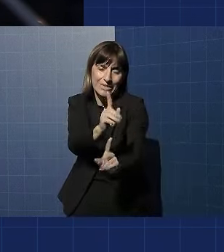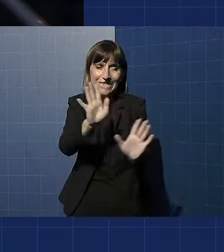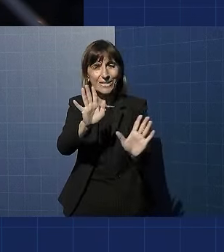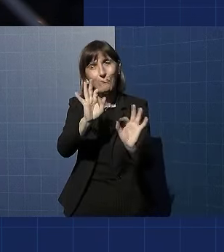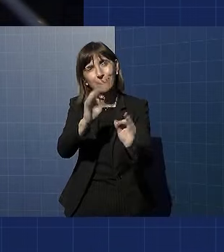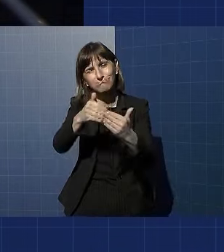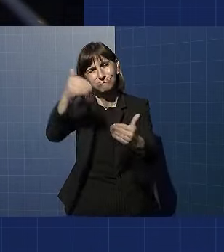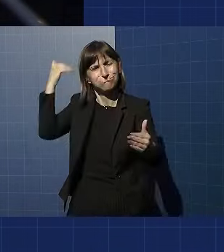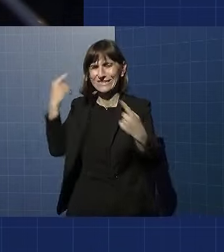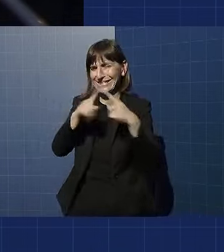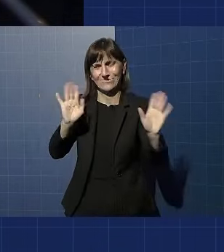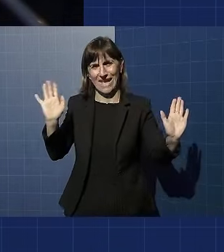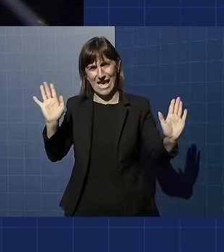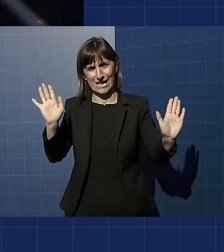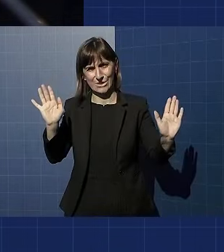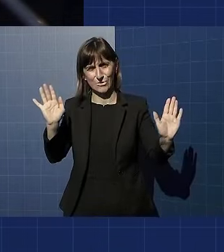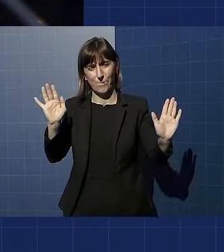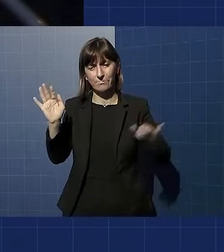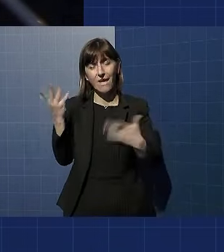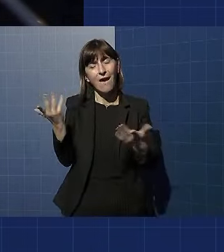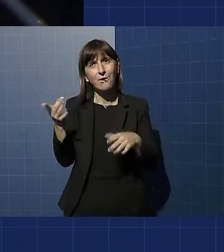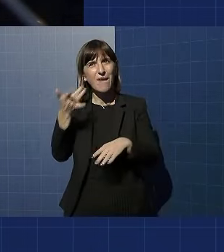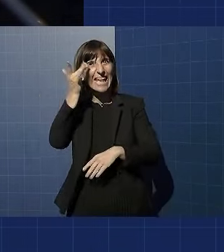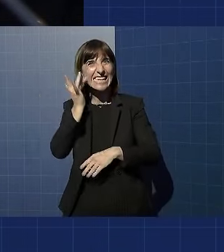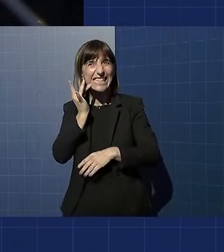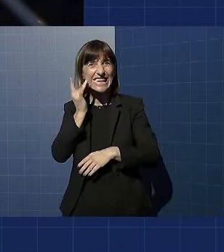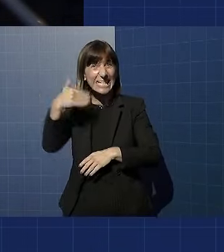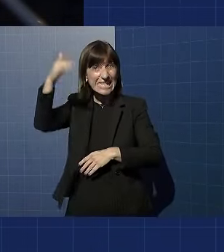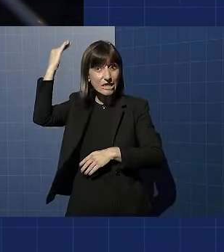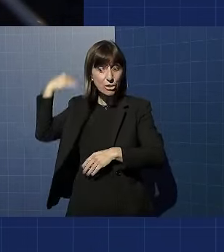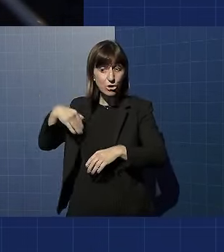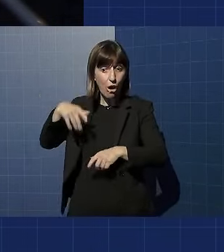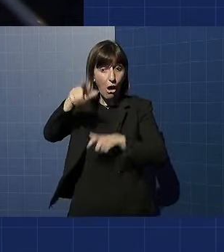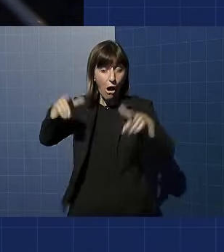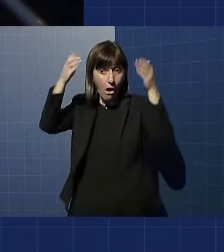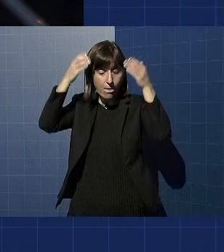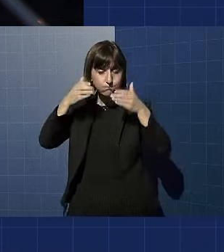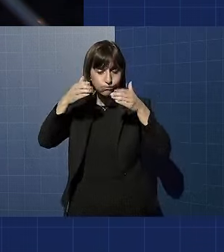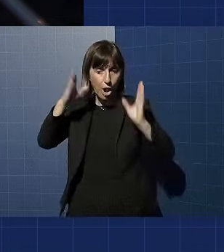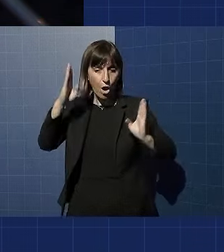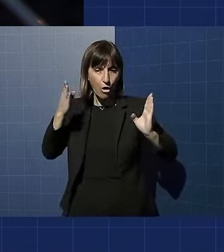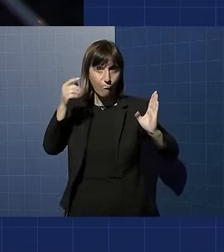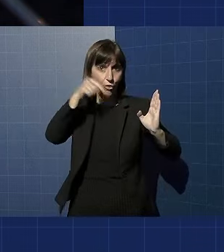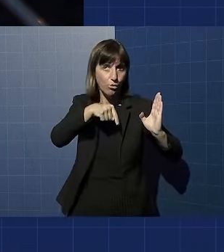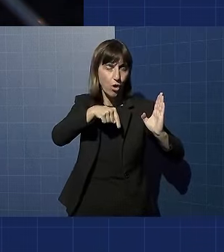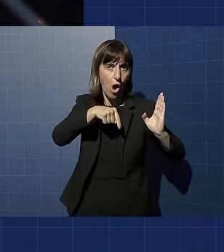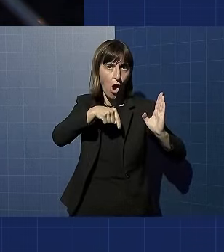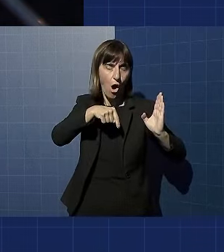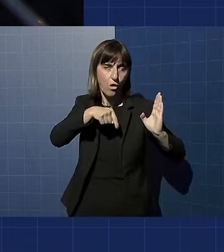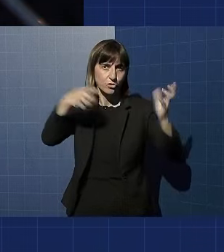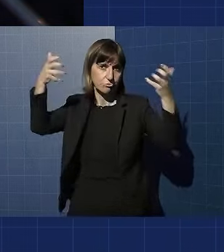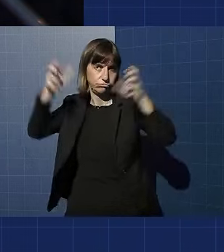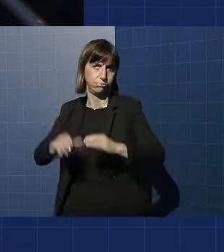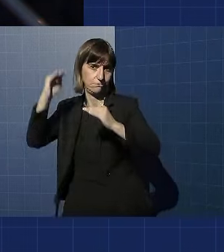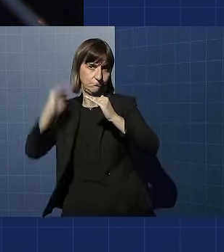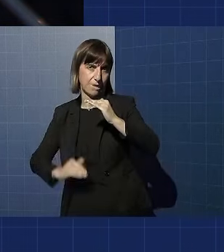had was less than what we need to work with today. So I think from a general perspective, they were really pushing hard to be the